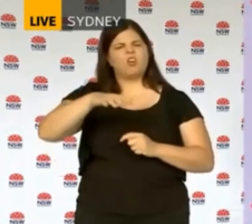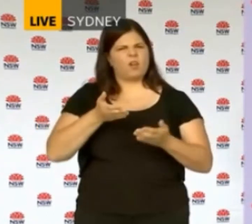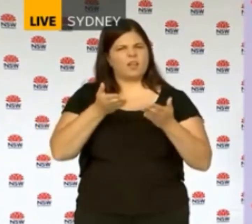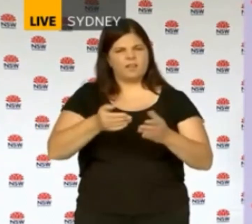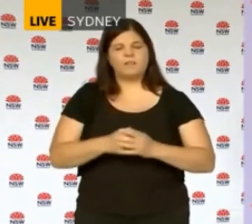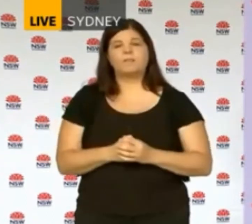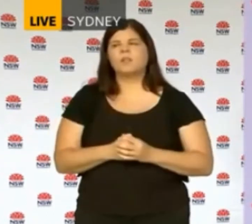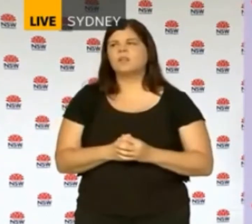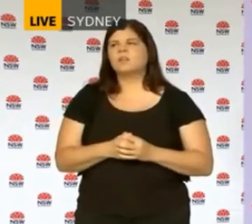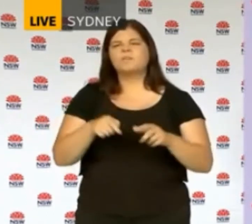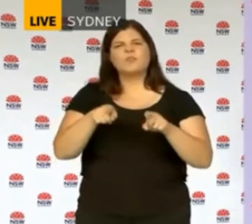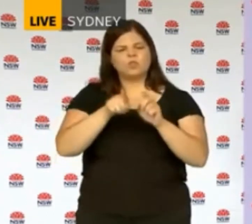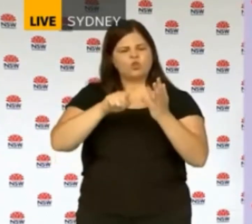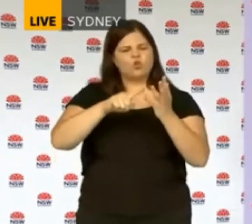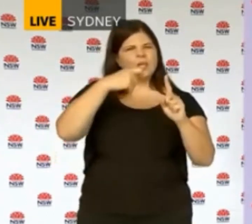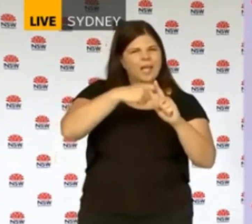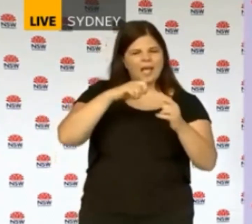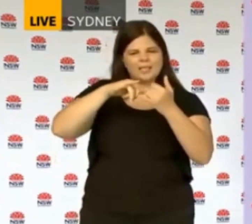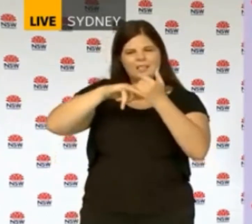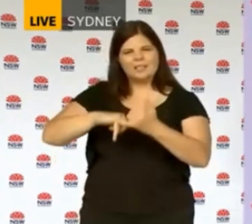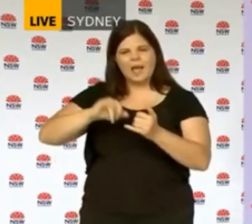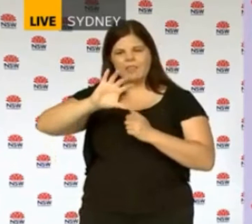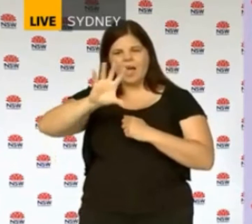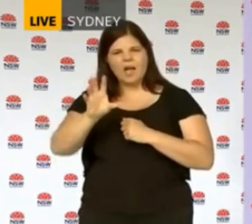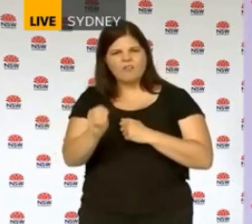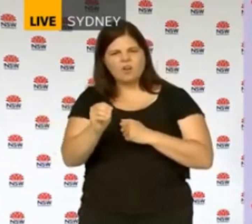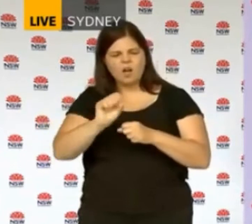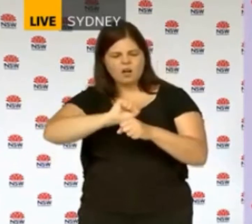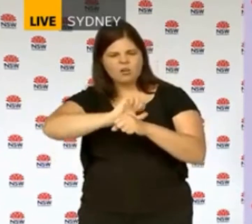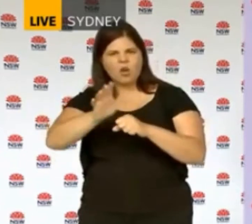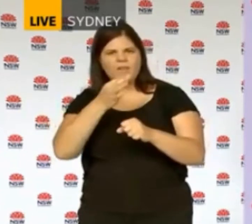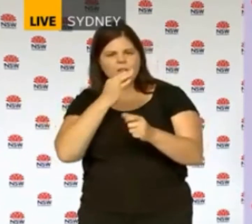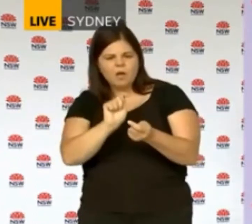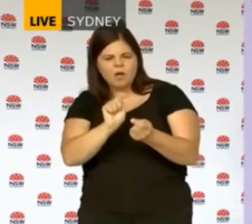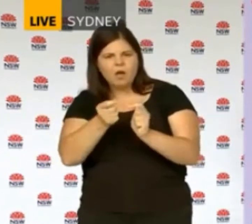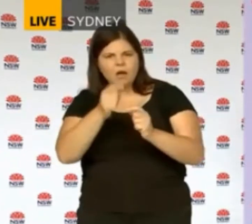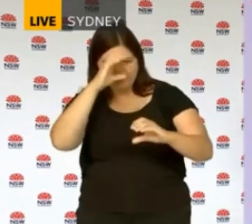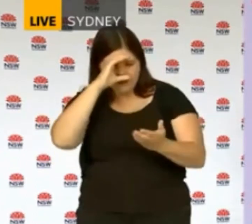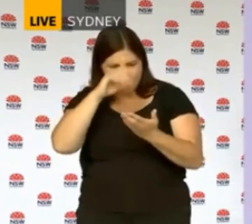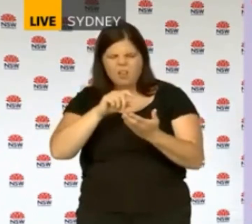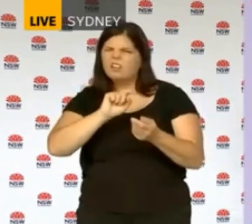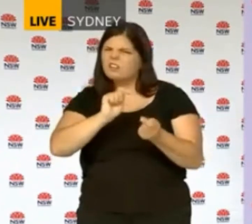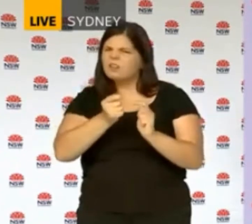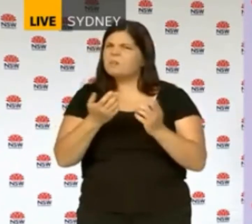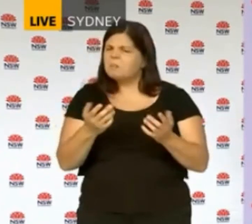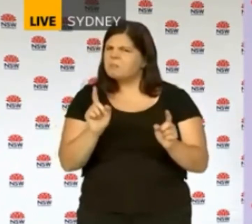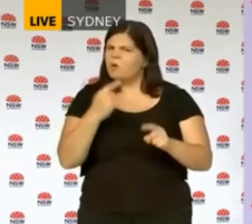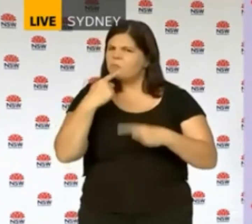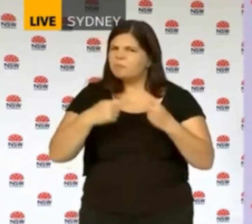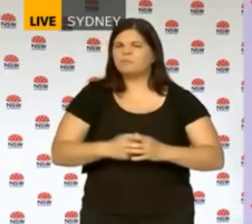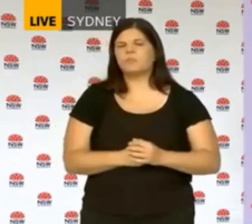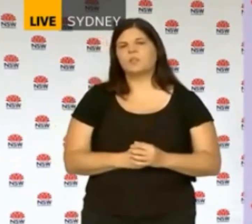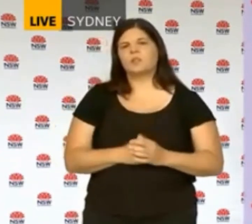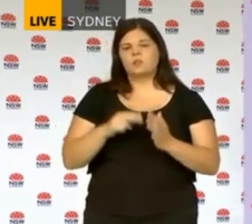in relation to the UK and South African variants. So just to explain that New South Wales has